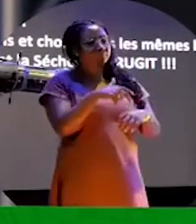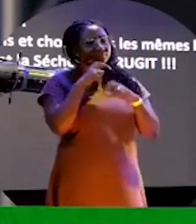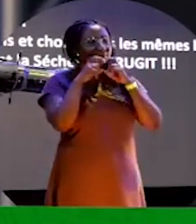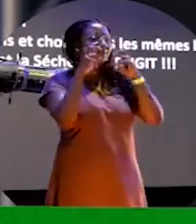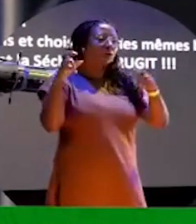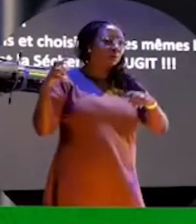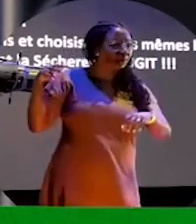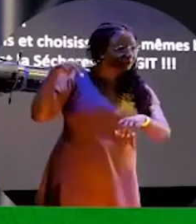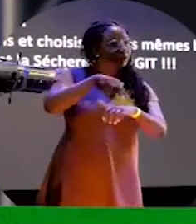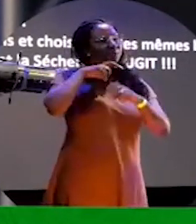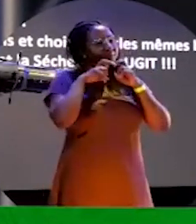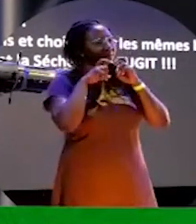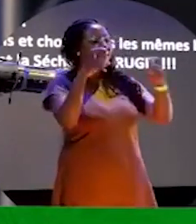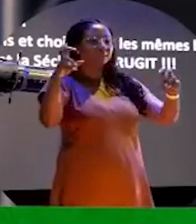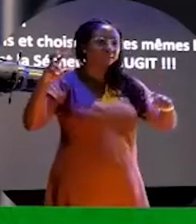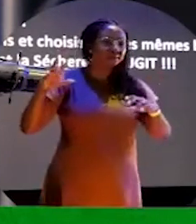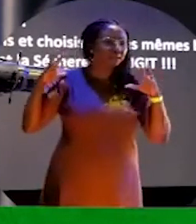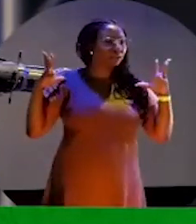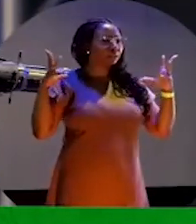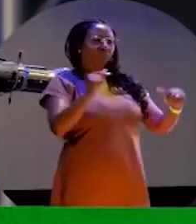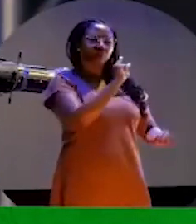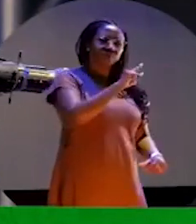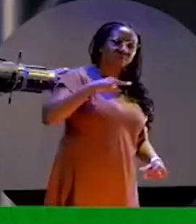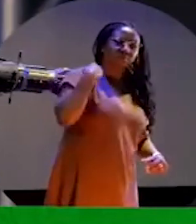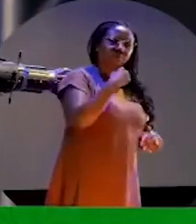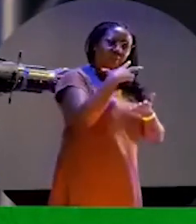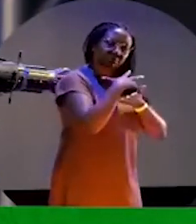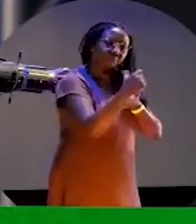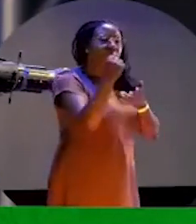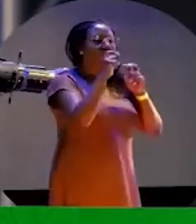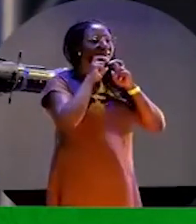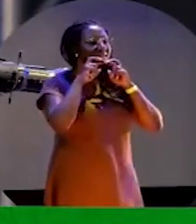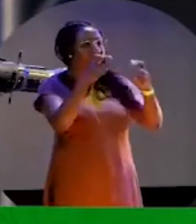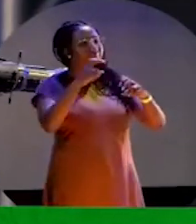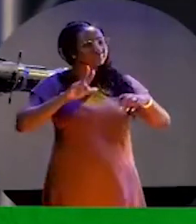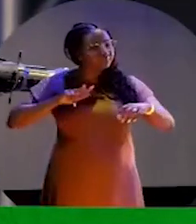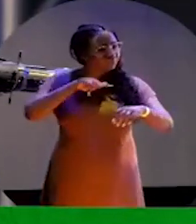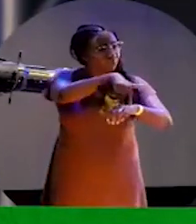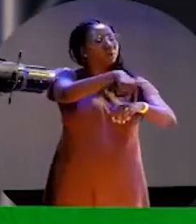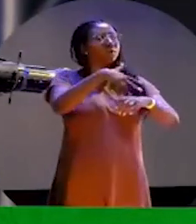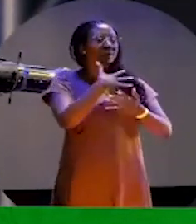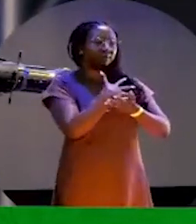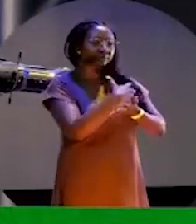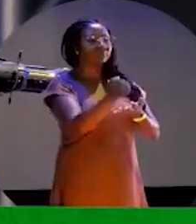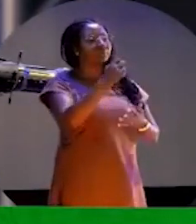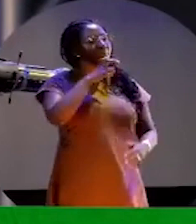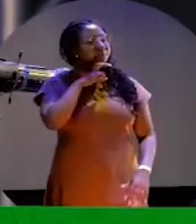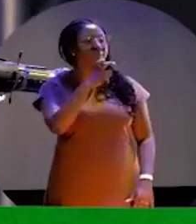raw, Yemen raw, Iraq raw, Palestine raw, Syria raw.